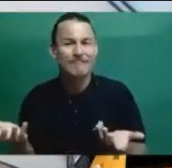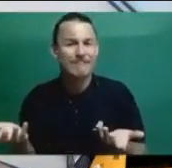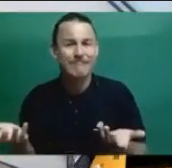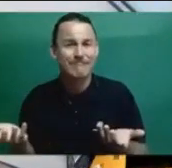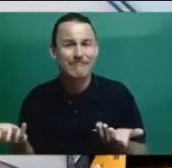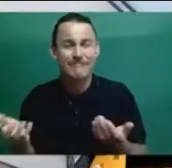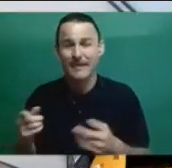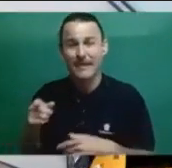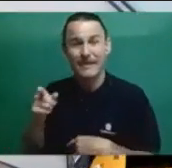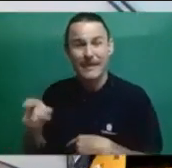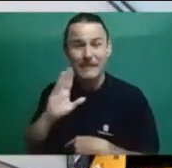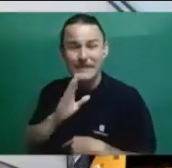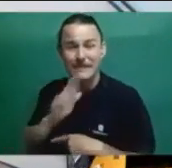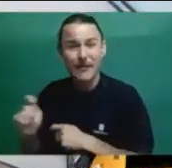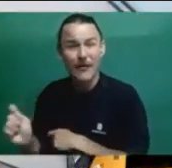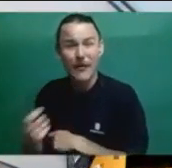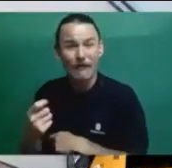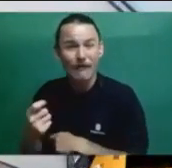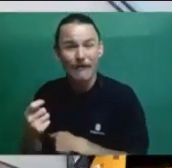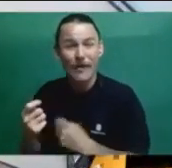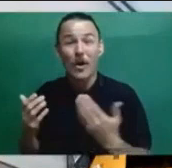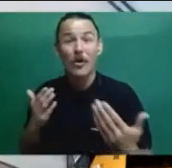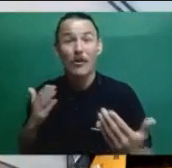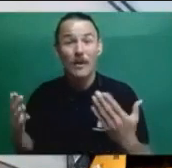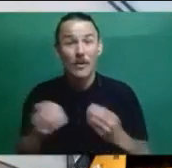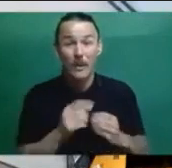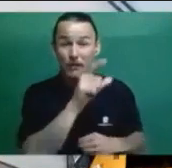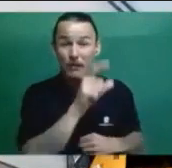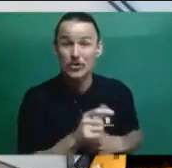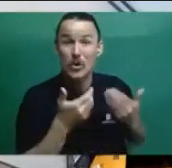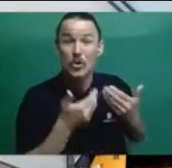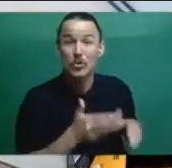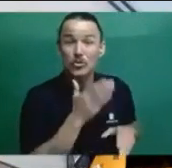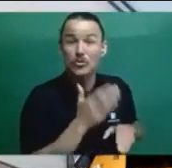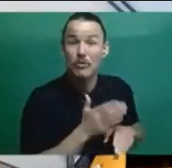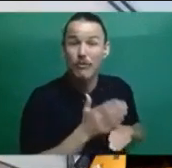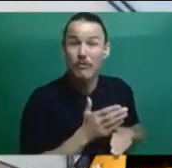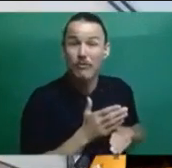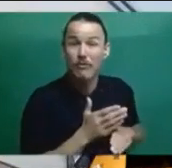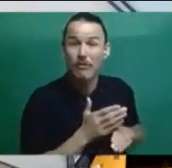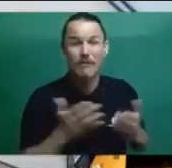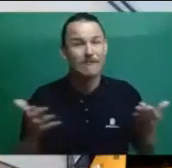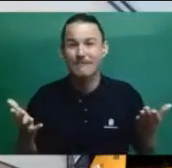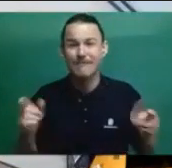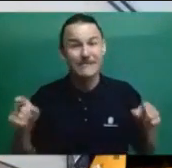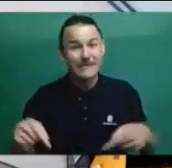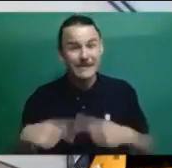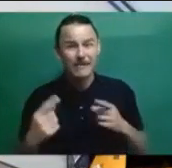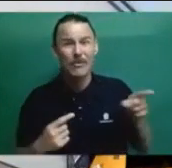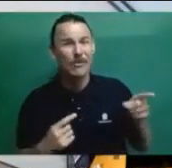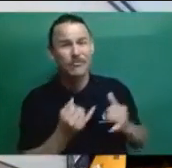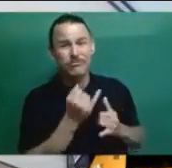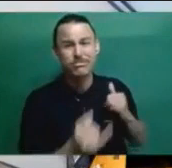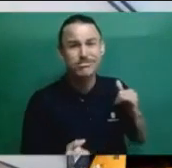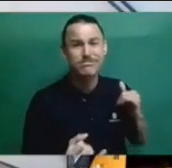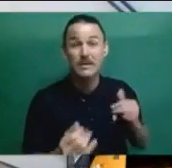afternoon game of golf with someone losing their job. I'm not saying you're making that comparison, but other people have. There are some people who've lost their lives. These